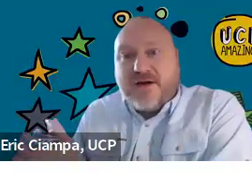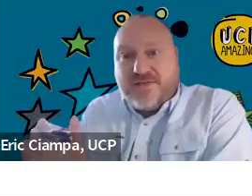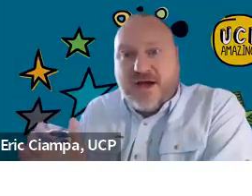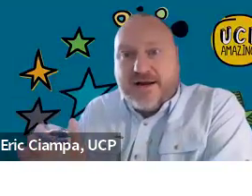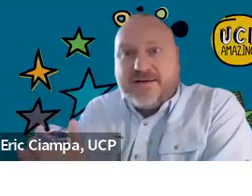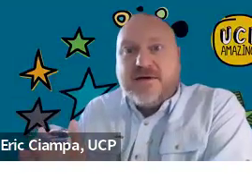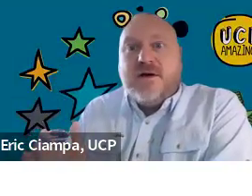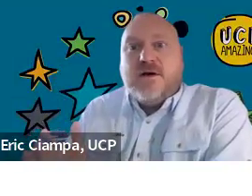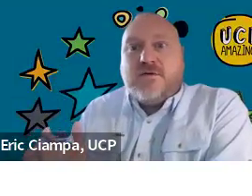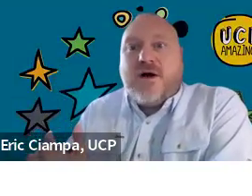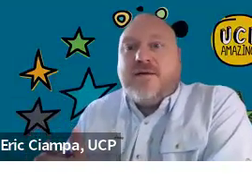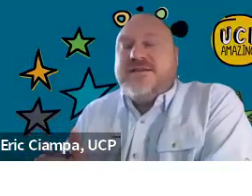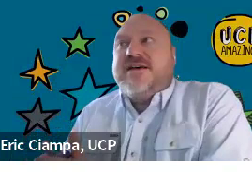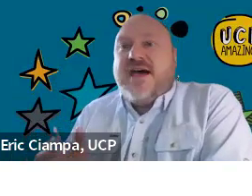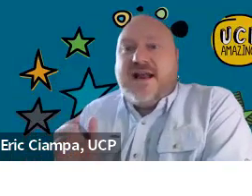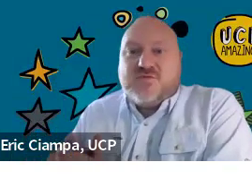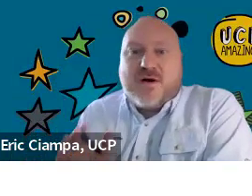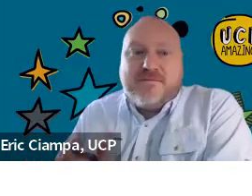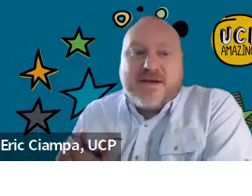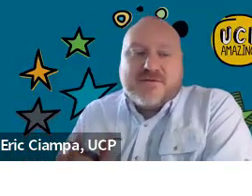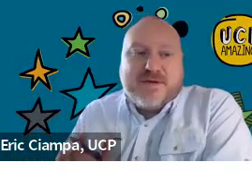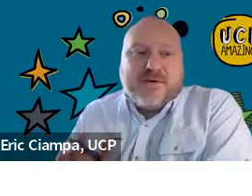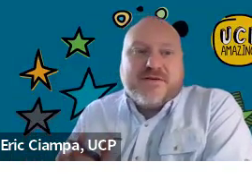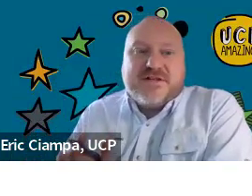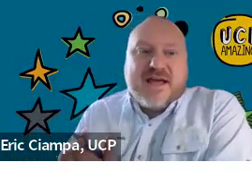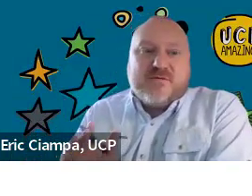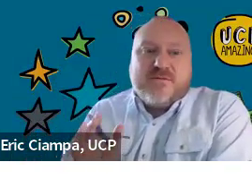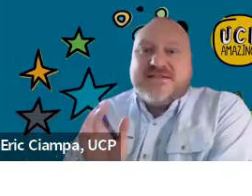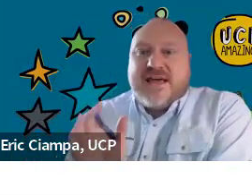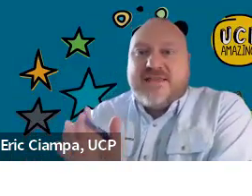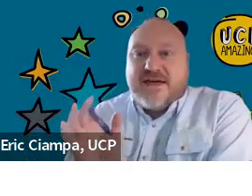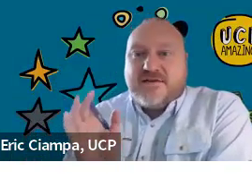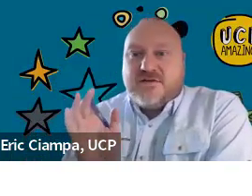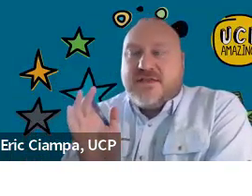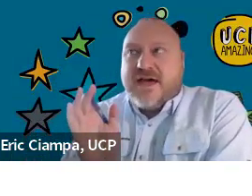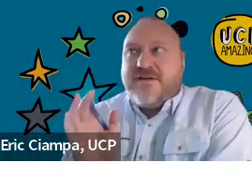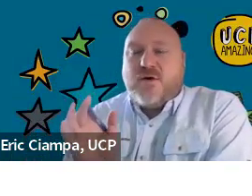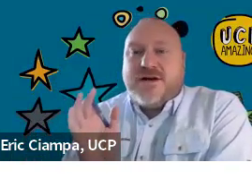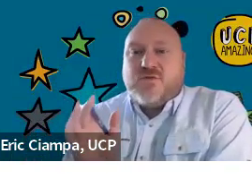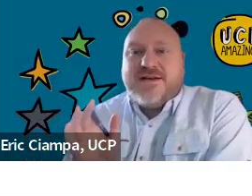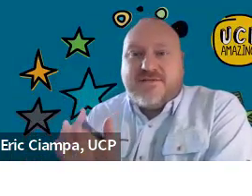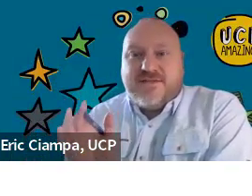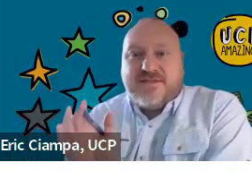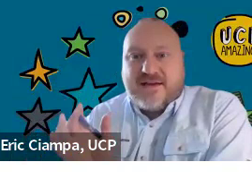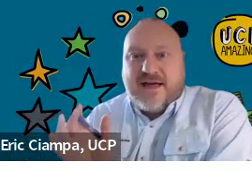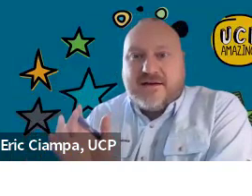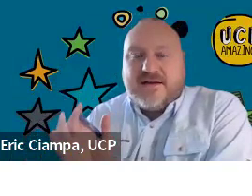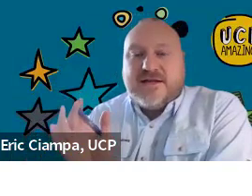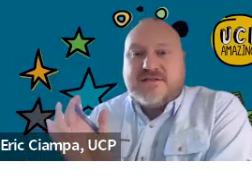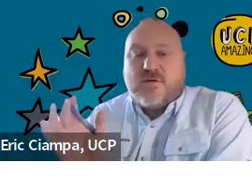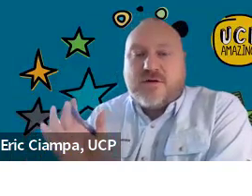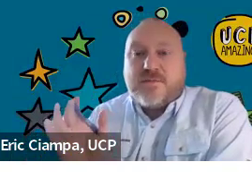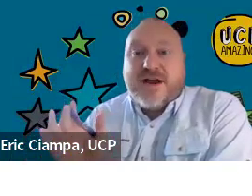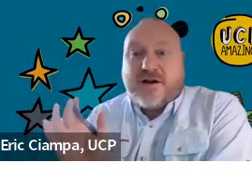not compliant with the audit requirements. And I just want to make sure people understand. We've been saying that February 27th